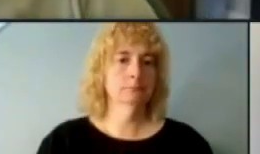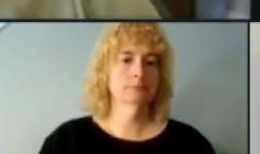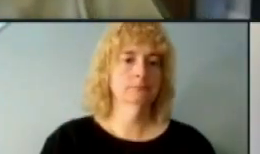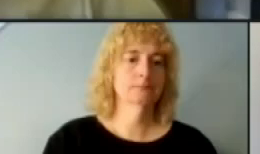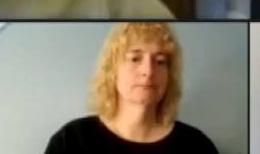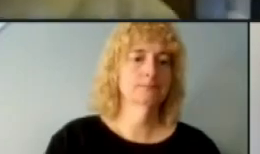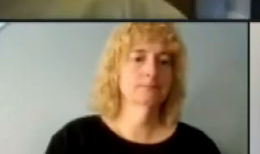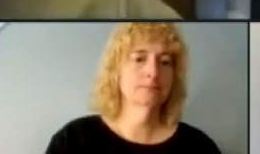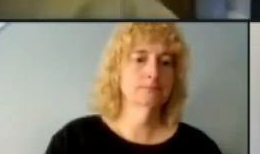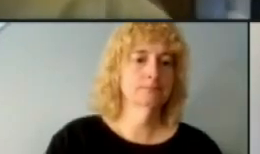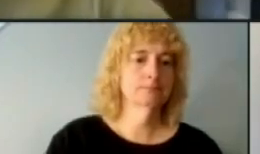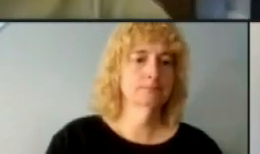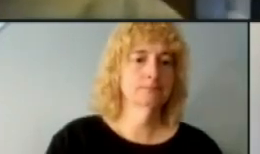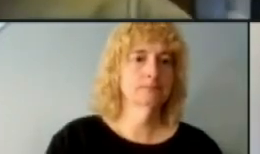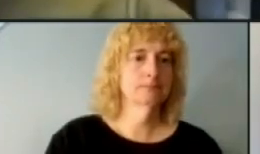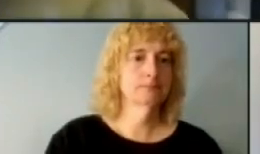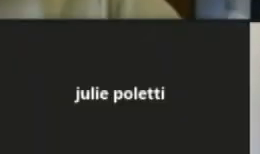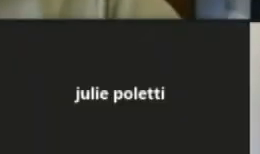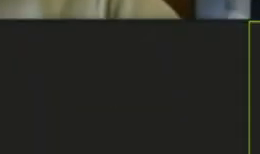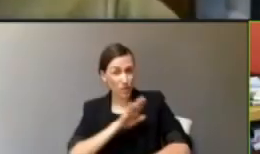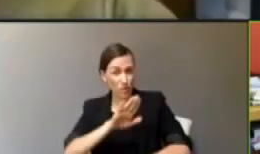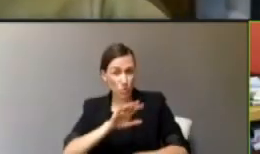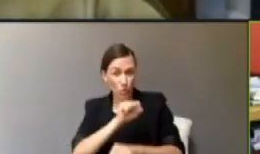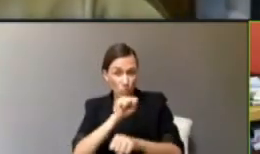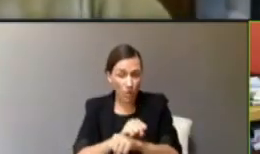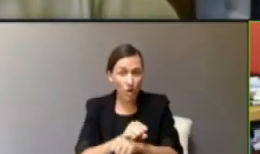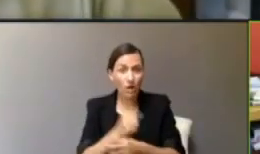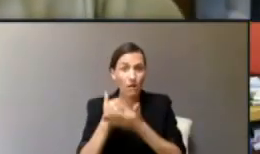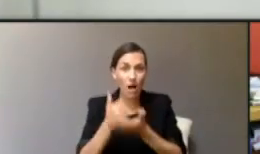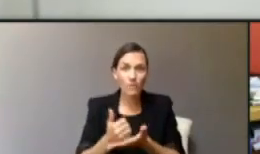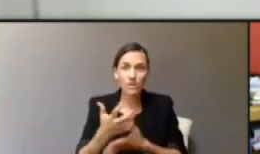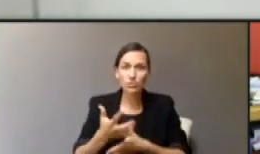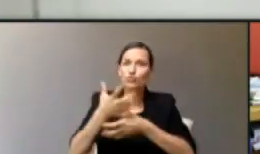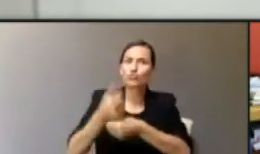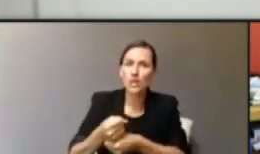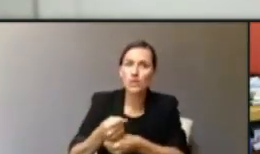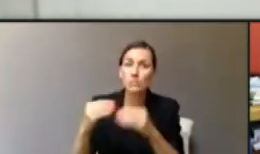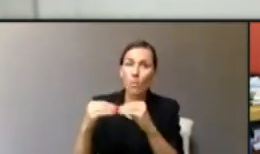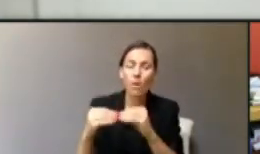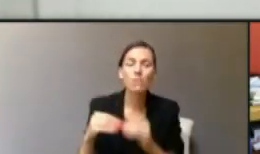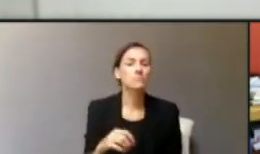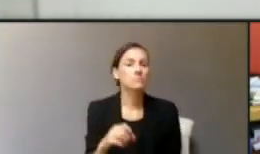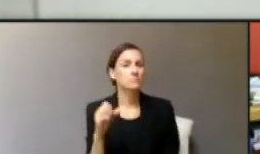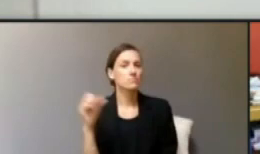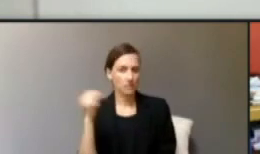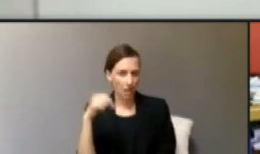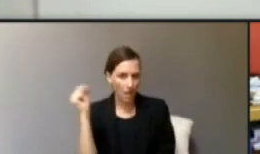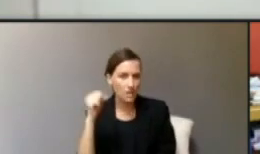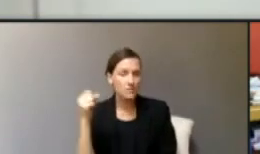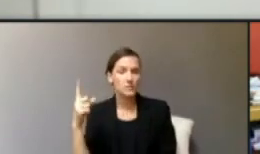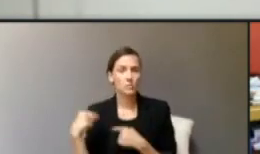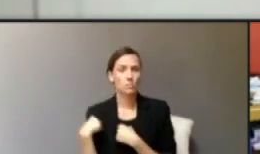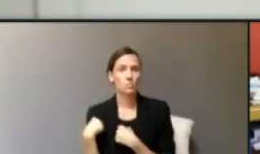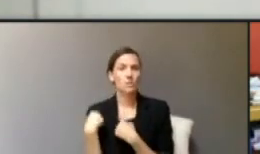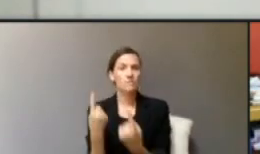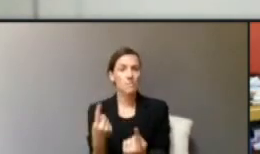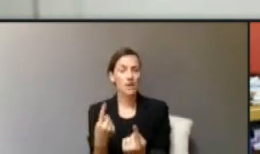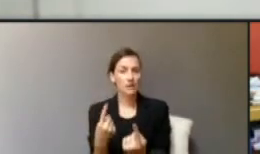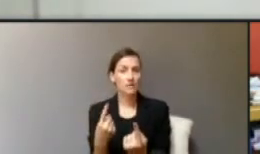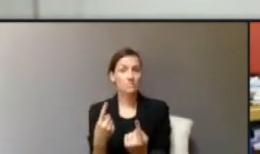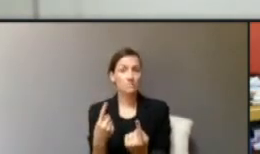doing some improvement in distrust? Absolutely. We've been very